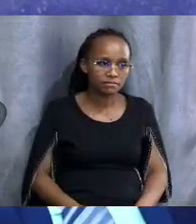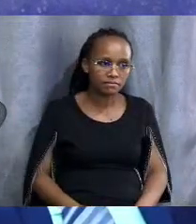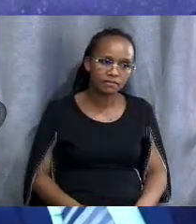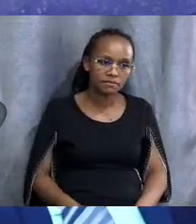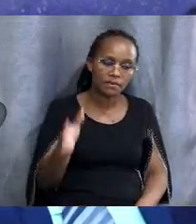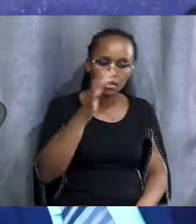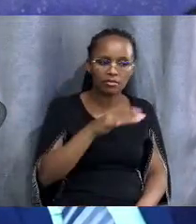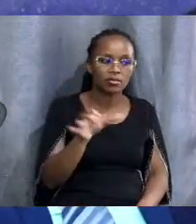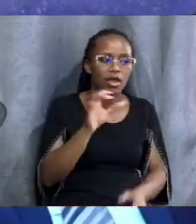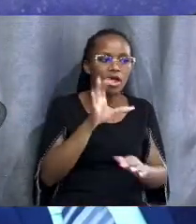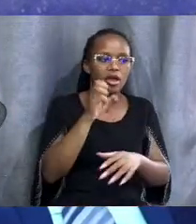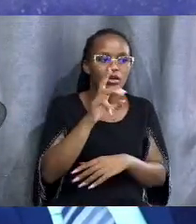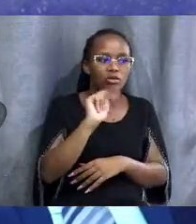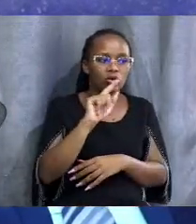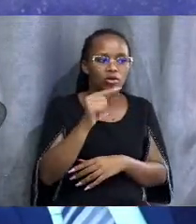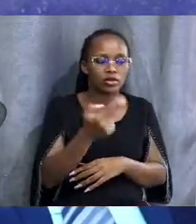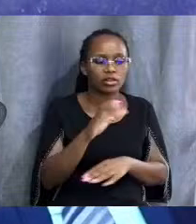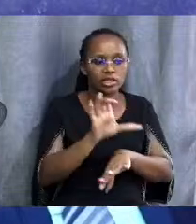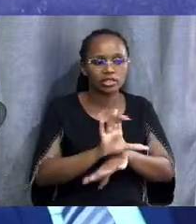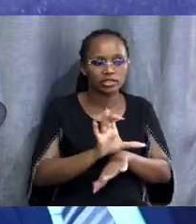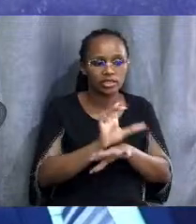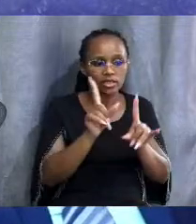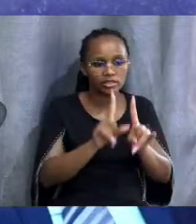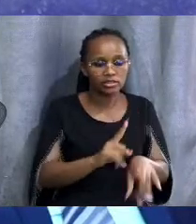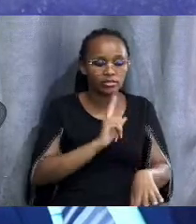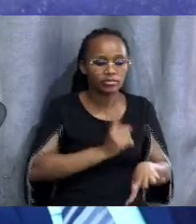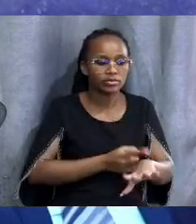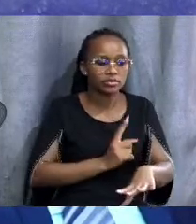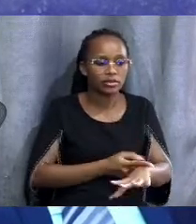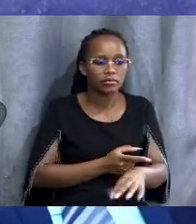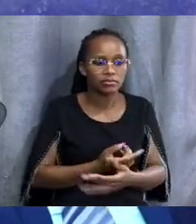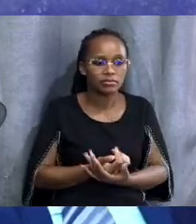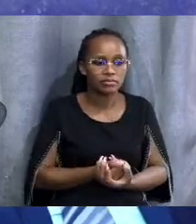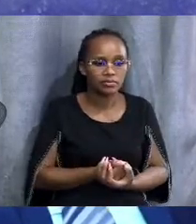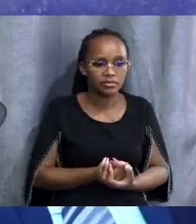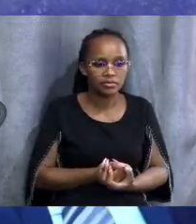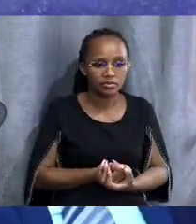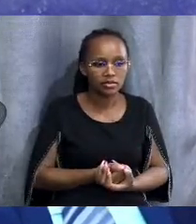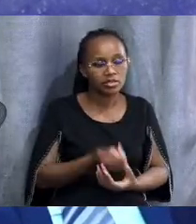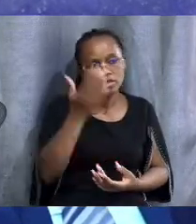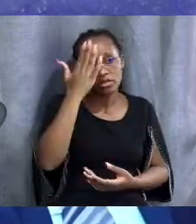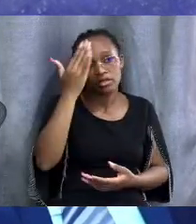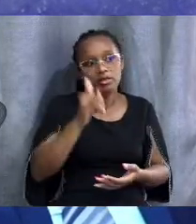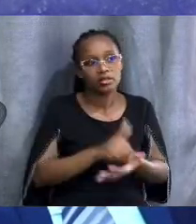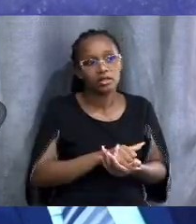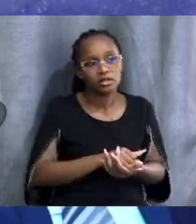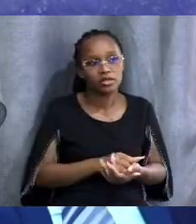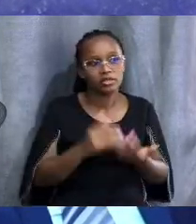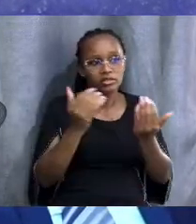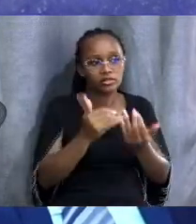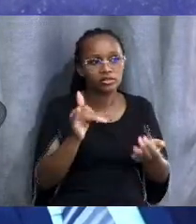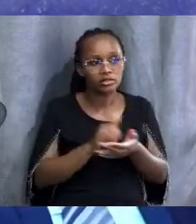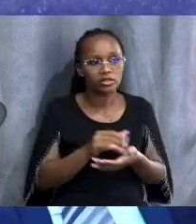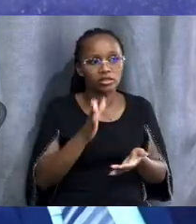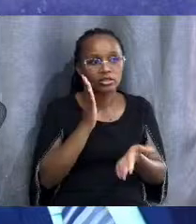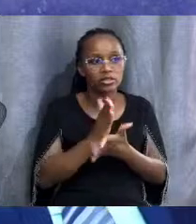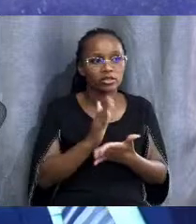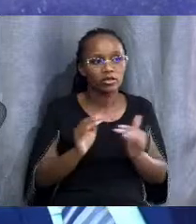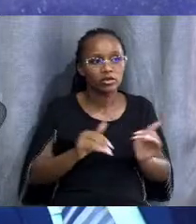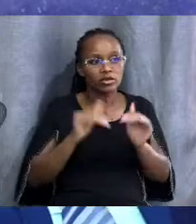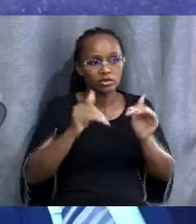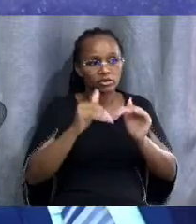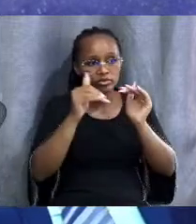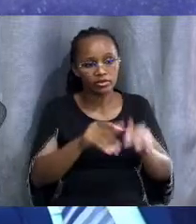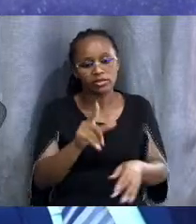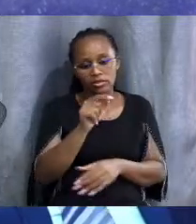by the Corinth church. At the same time, I know the departure of these children, and I could follow